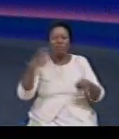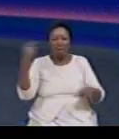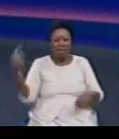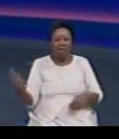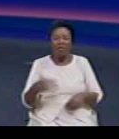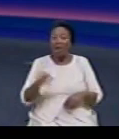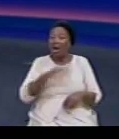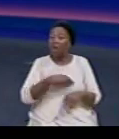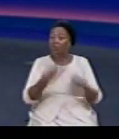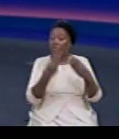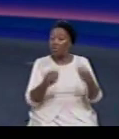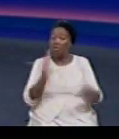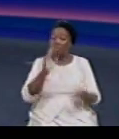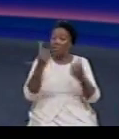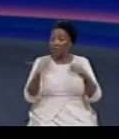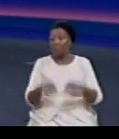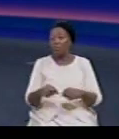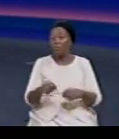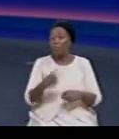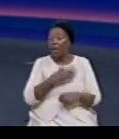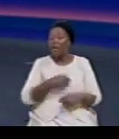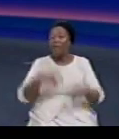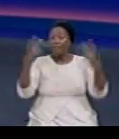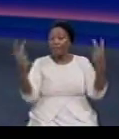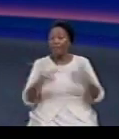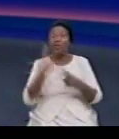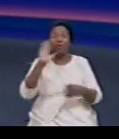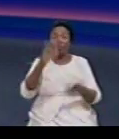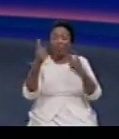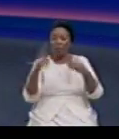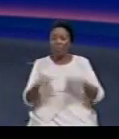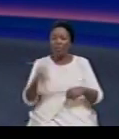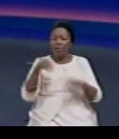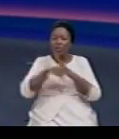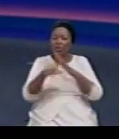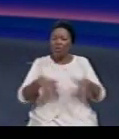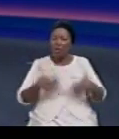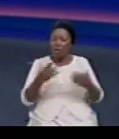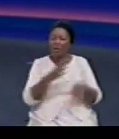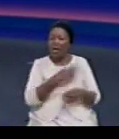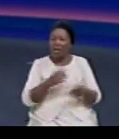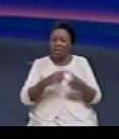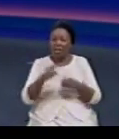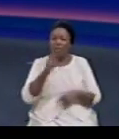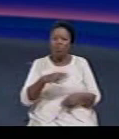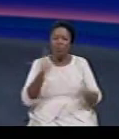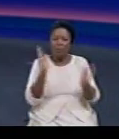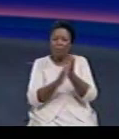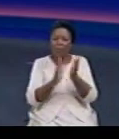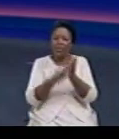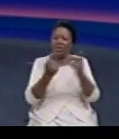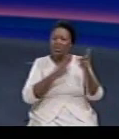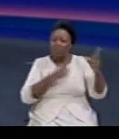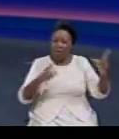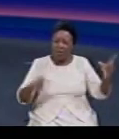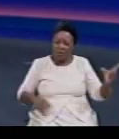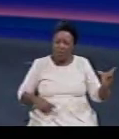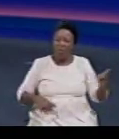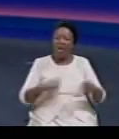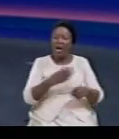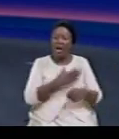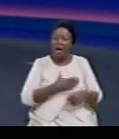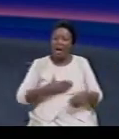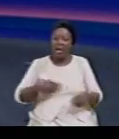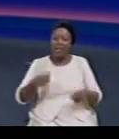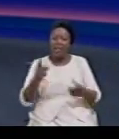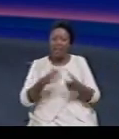solution will come. And the triumph will come in your life. And you will praise the Lord